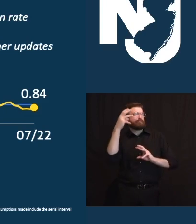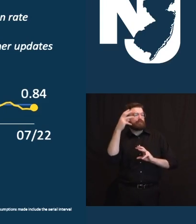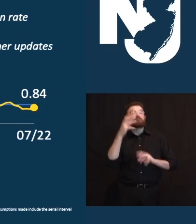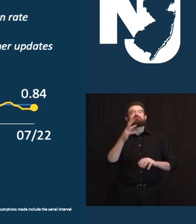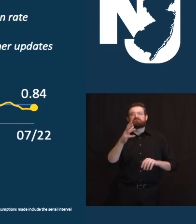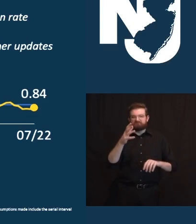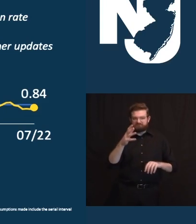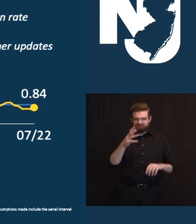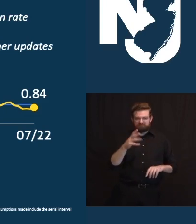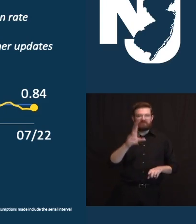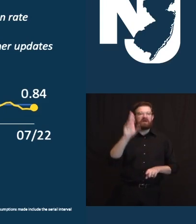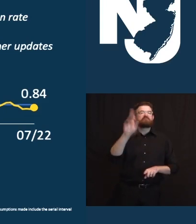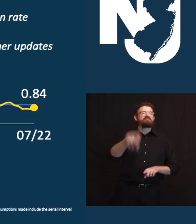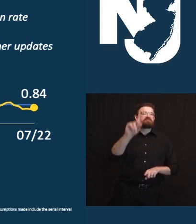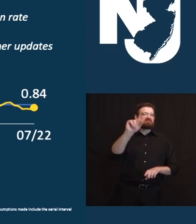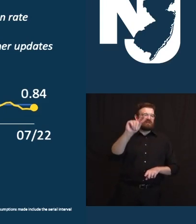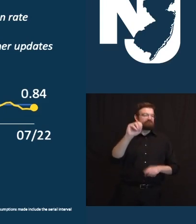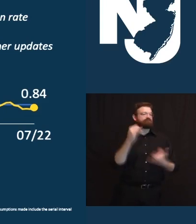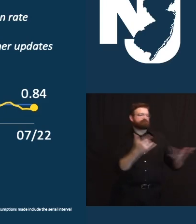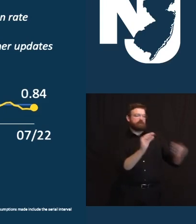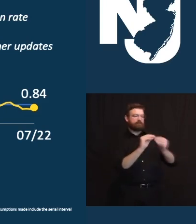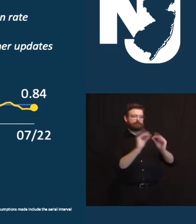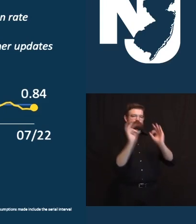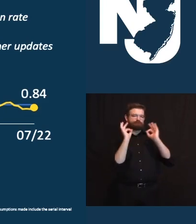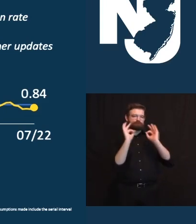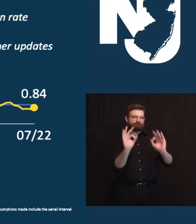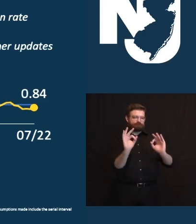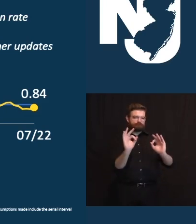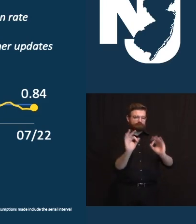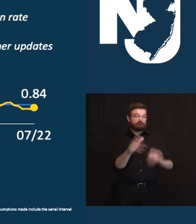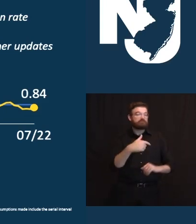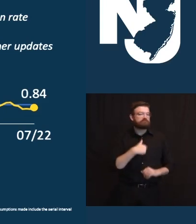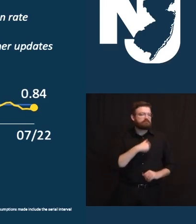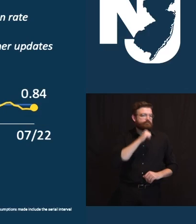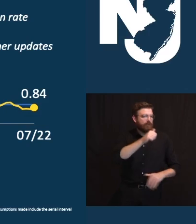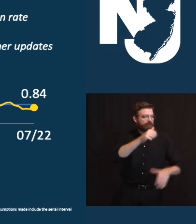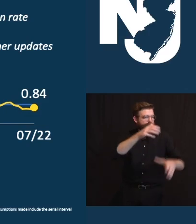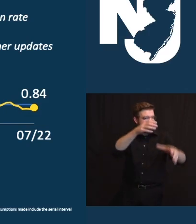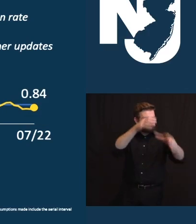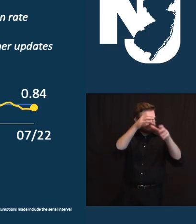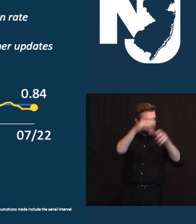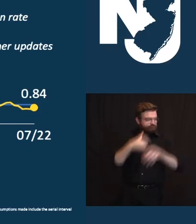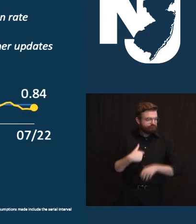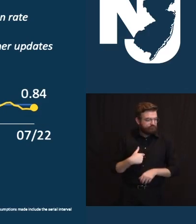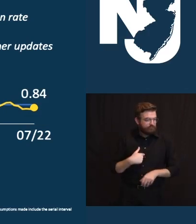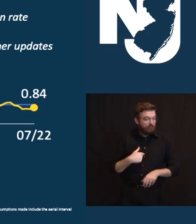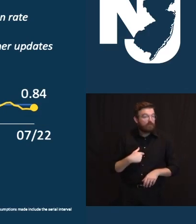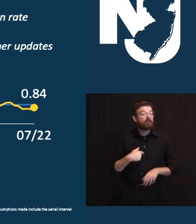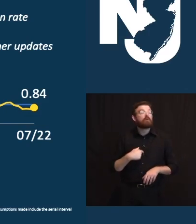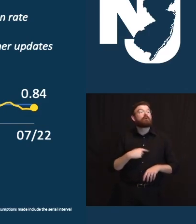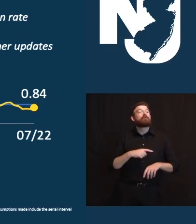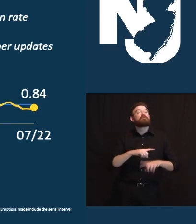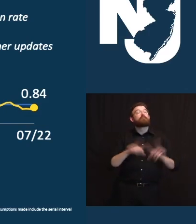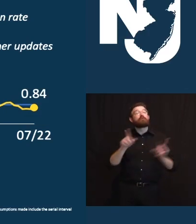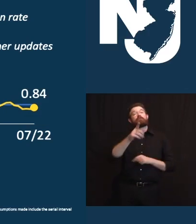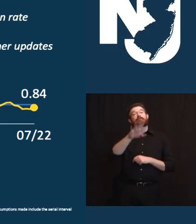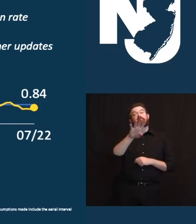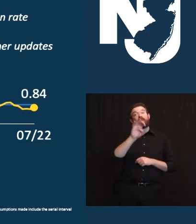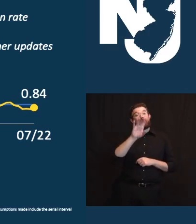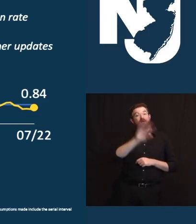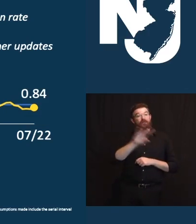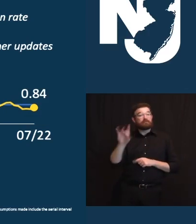this. And Judy, I'm out over my skis on this one, but in specific, I'm going to say the 488 positive test results,